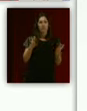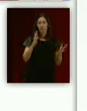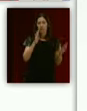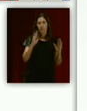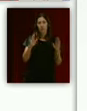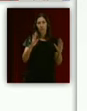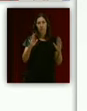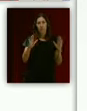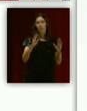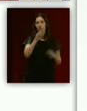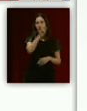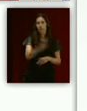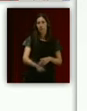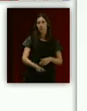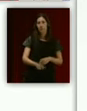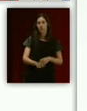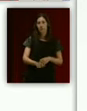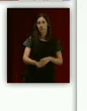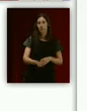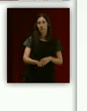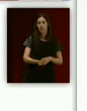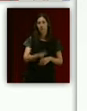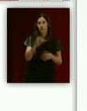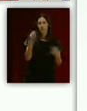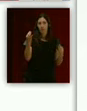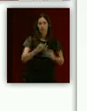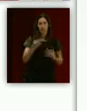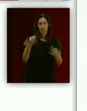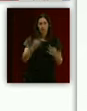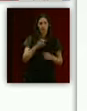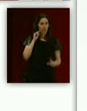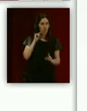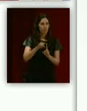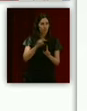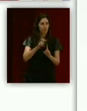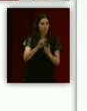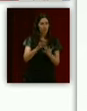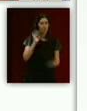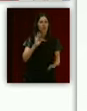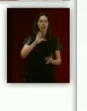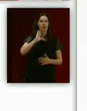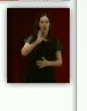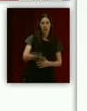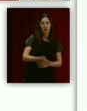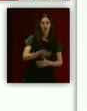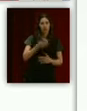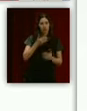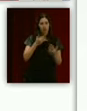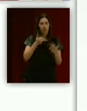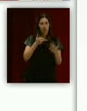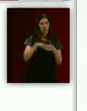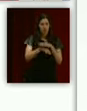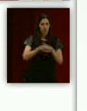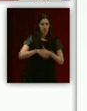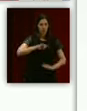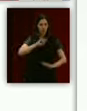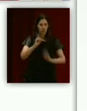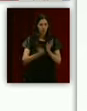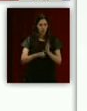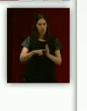the user had a lot of spasm, was too spastic. So the reference